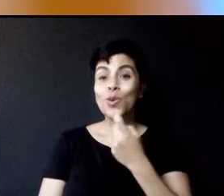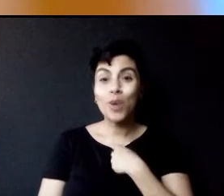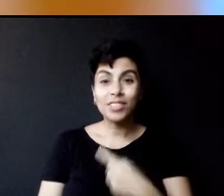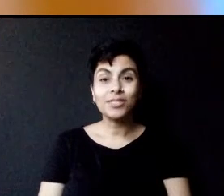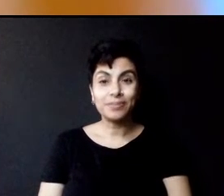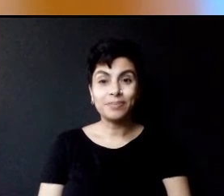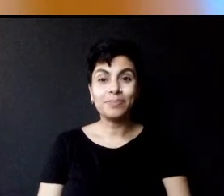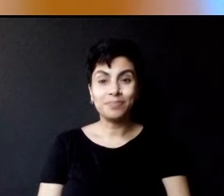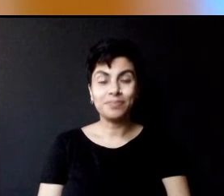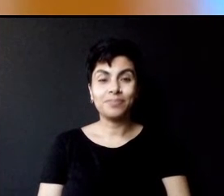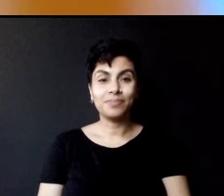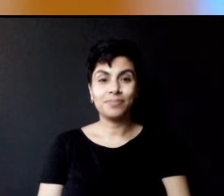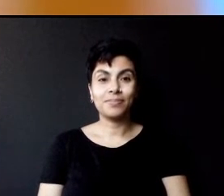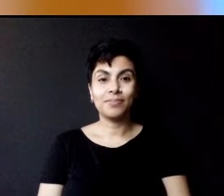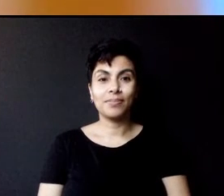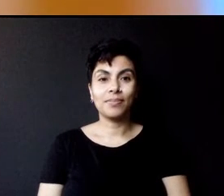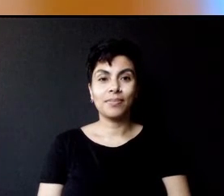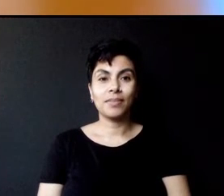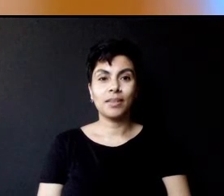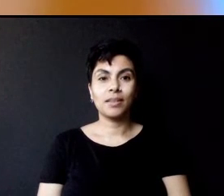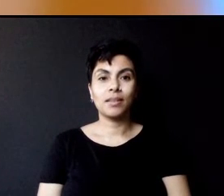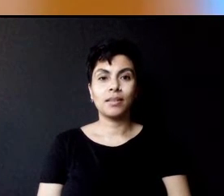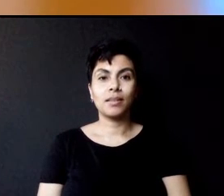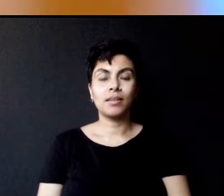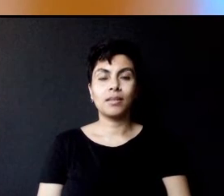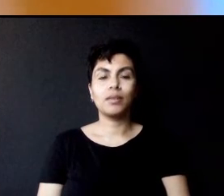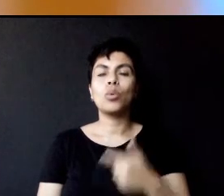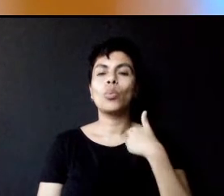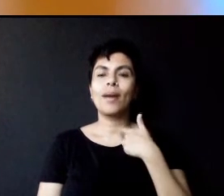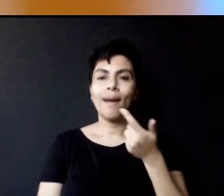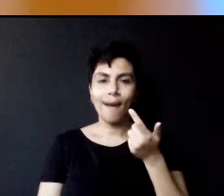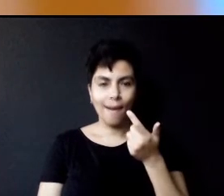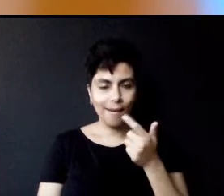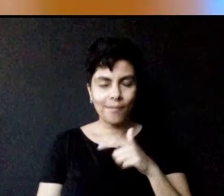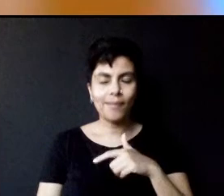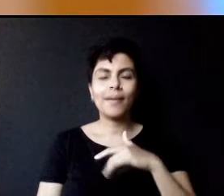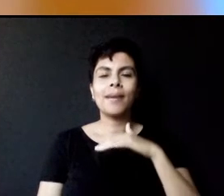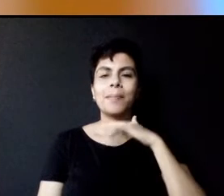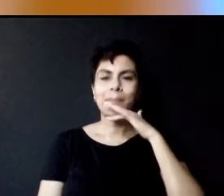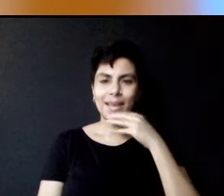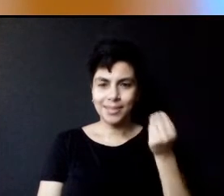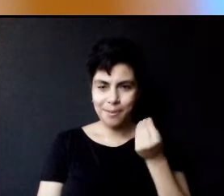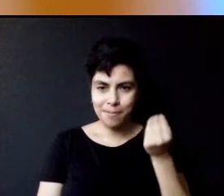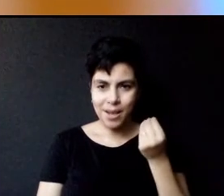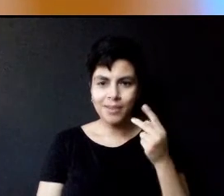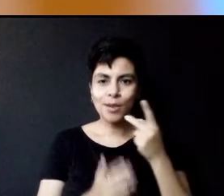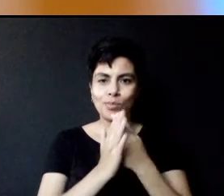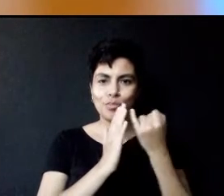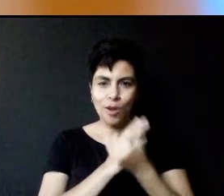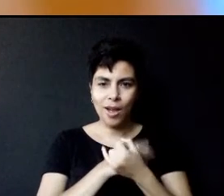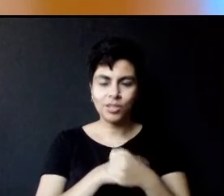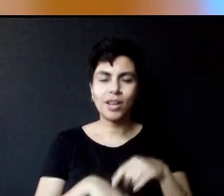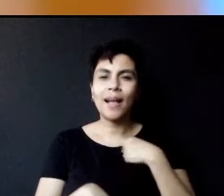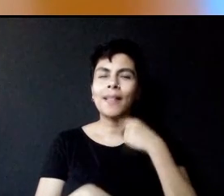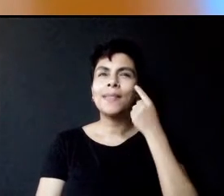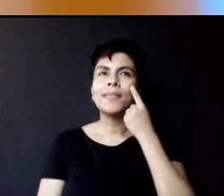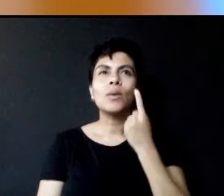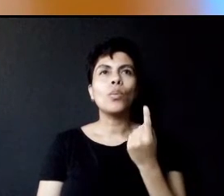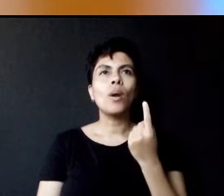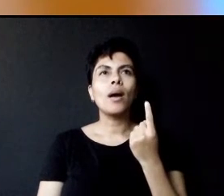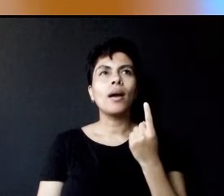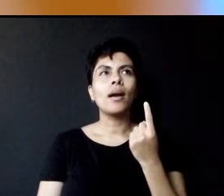question. We have so many Messy Monday projects. I